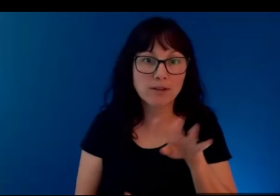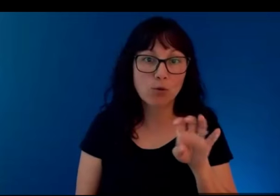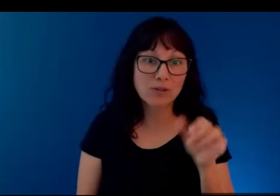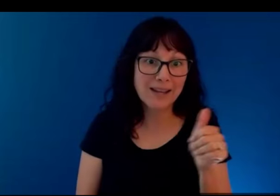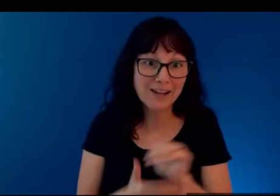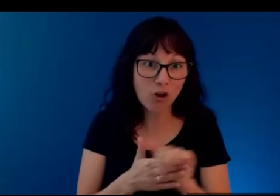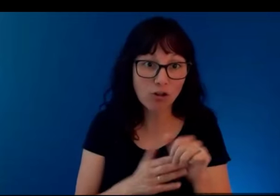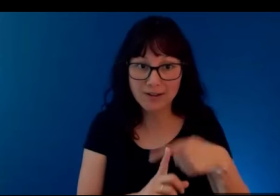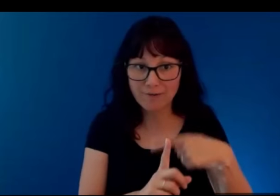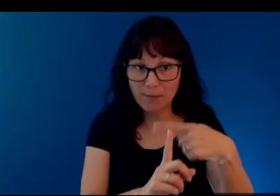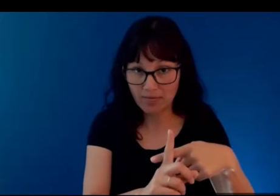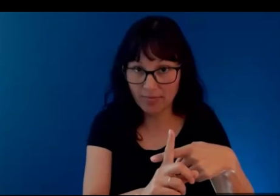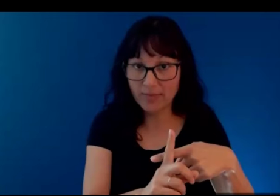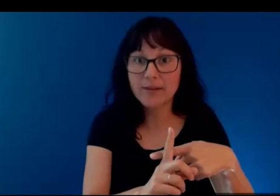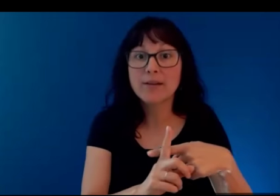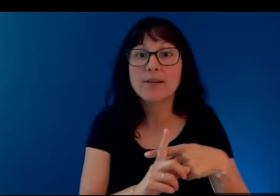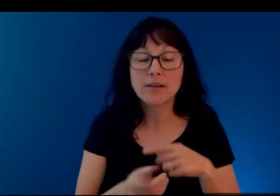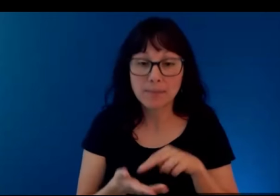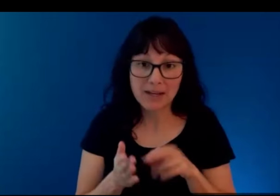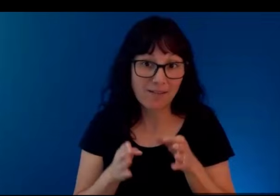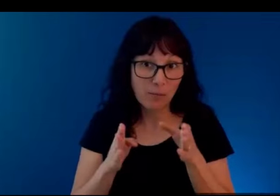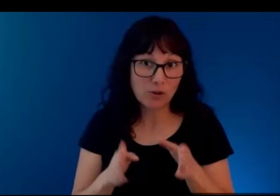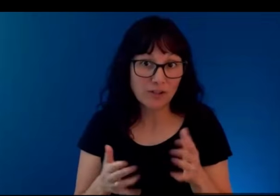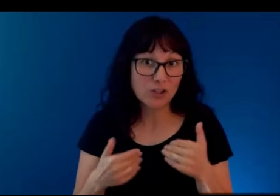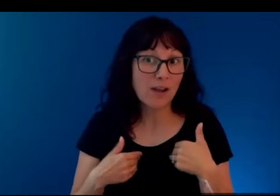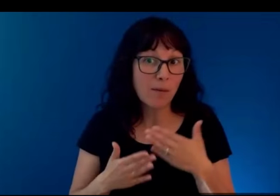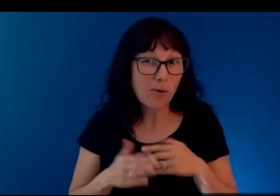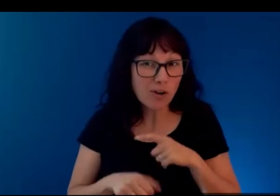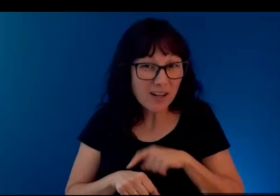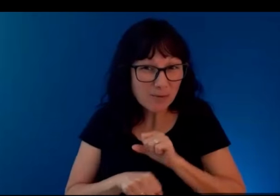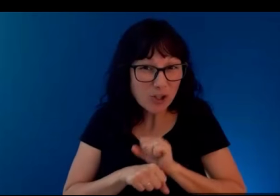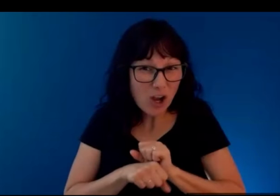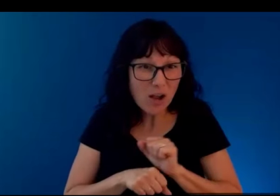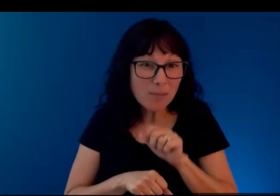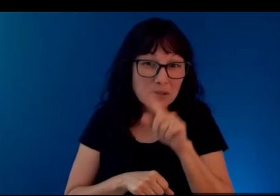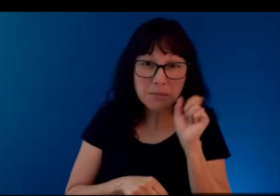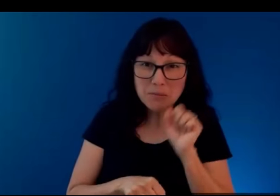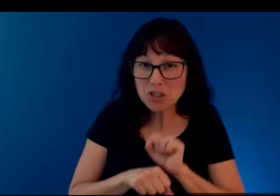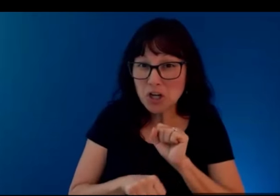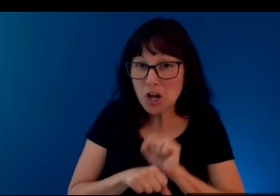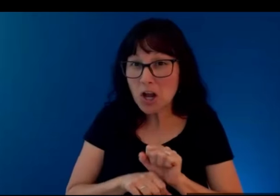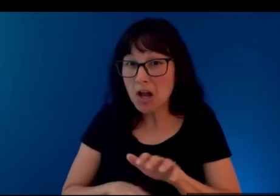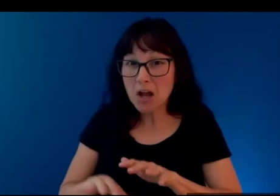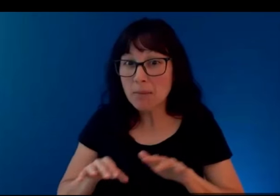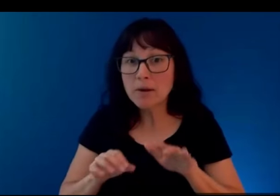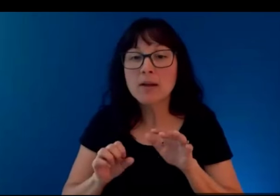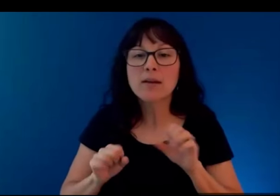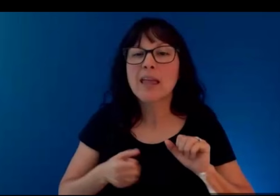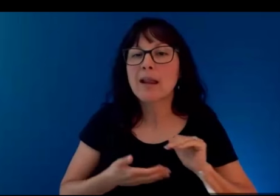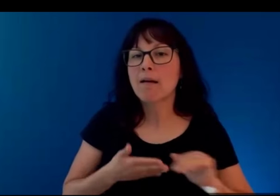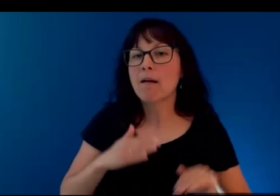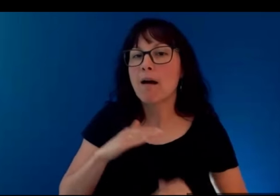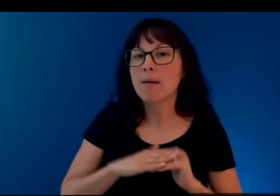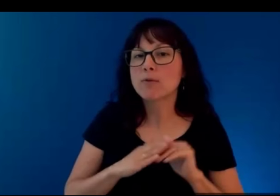$2,410 a month. So if someone has a part-time job, summer job, they can exclude up